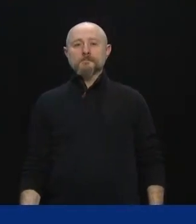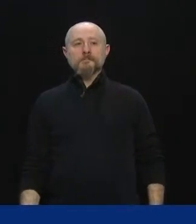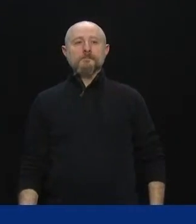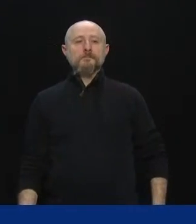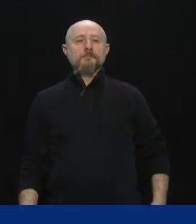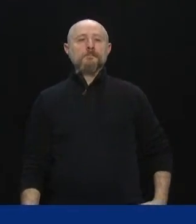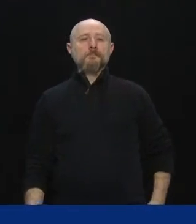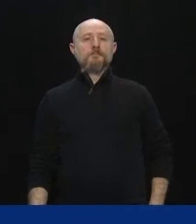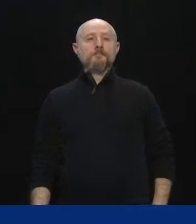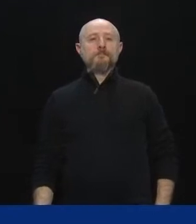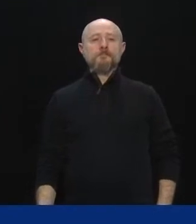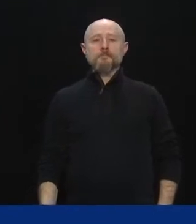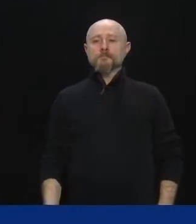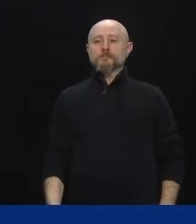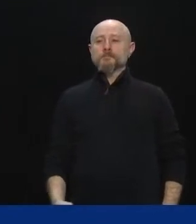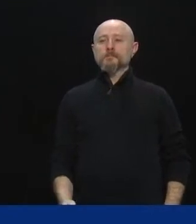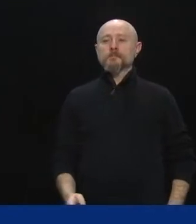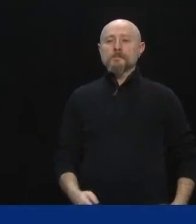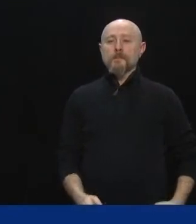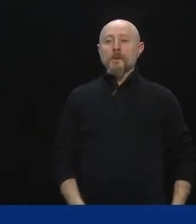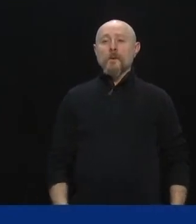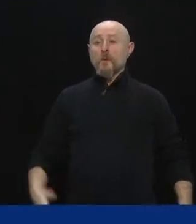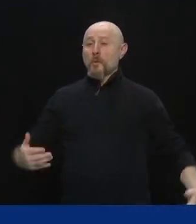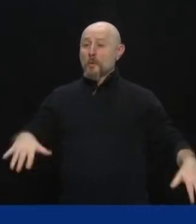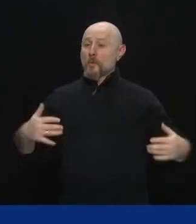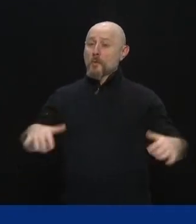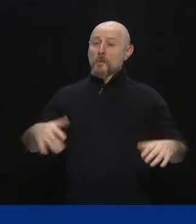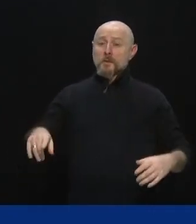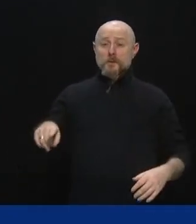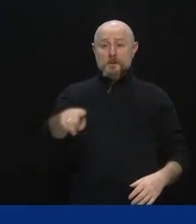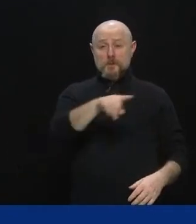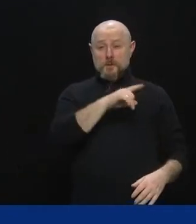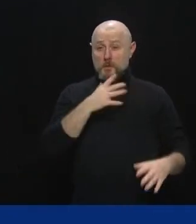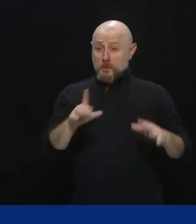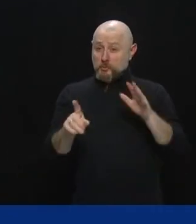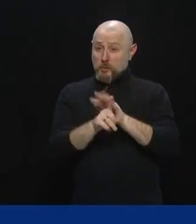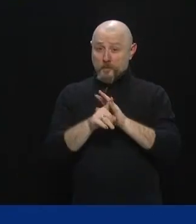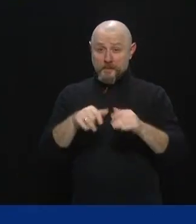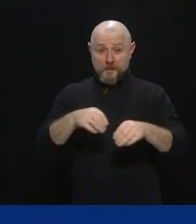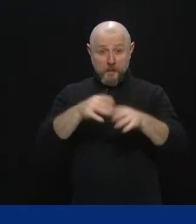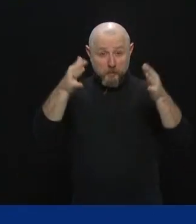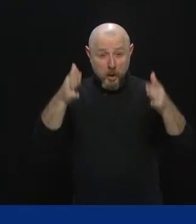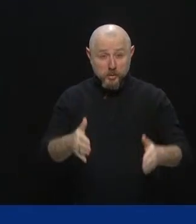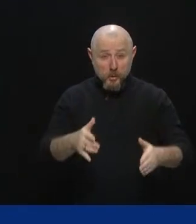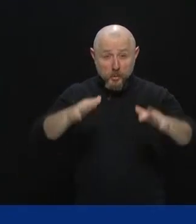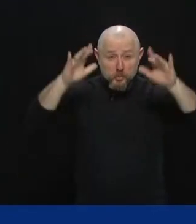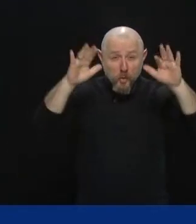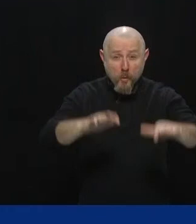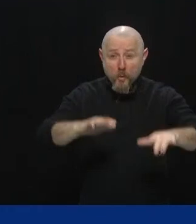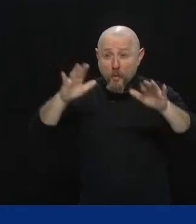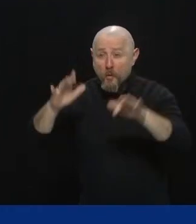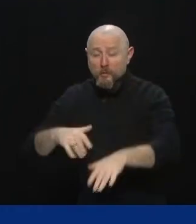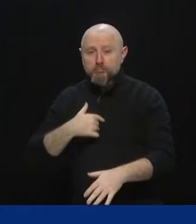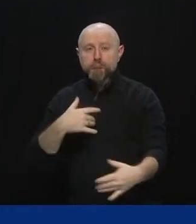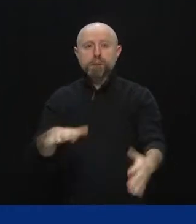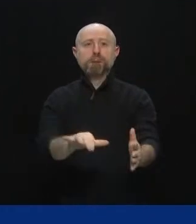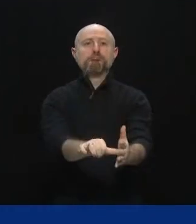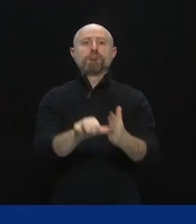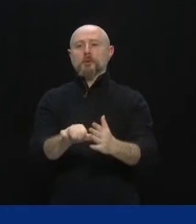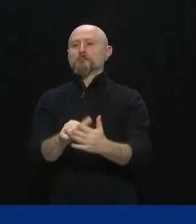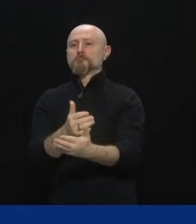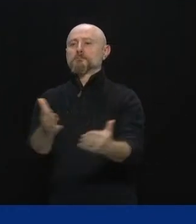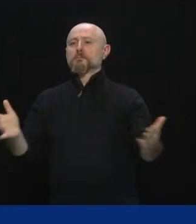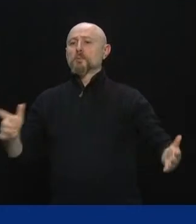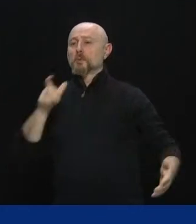Oh, the Hal and Hardy who could handle a snowstorm who've shown up in person. I'm impressed. I'll rub it into your fellow colleagues who did not